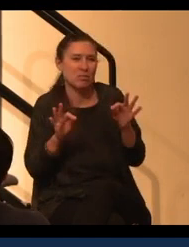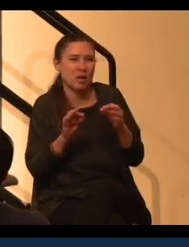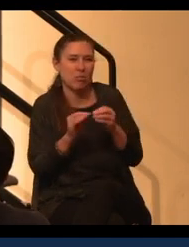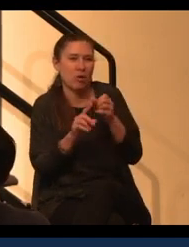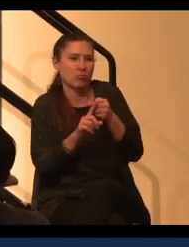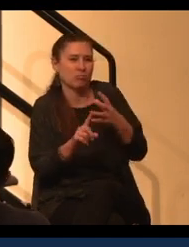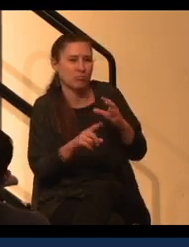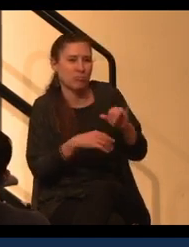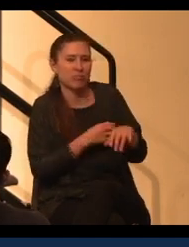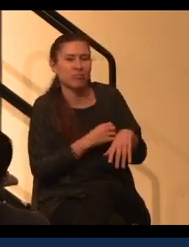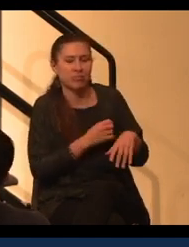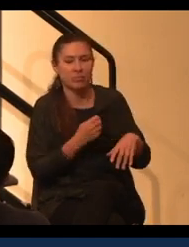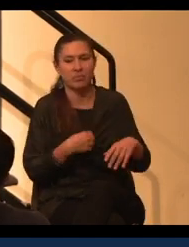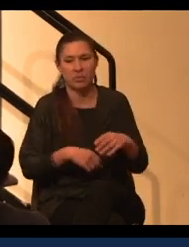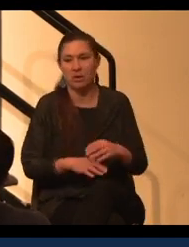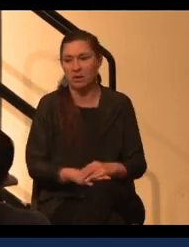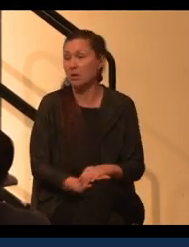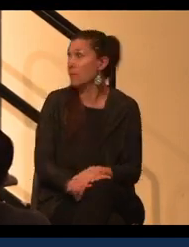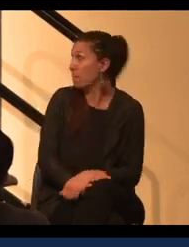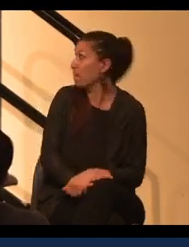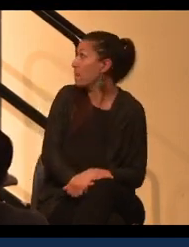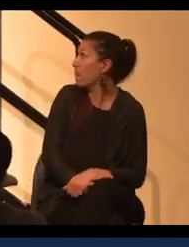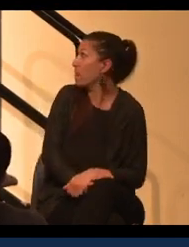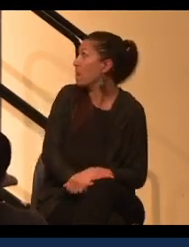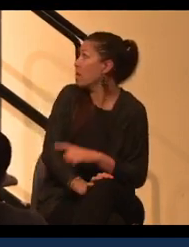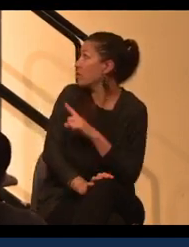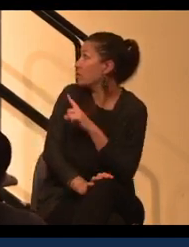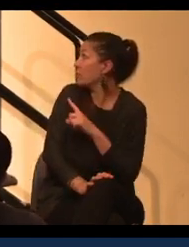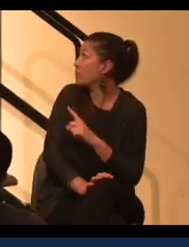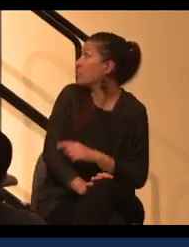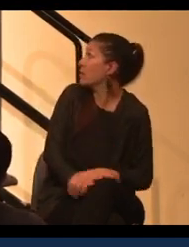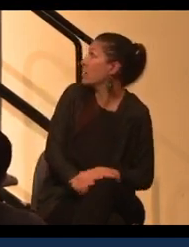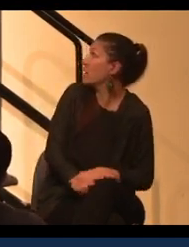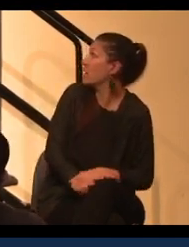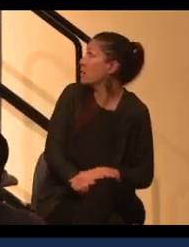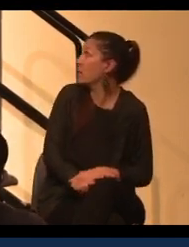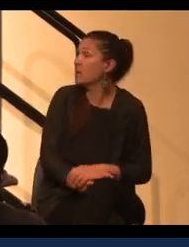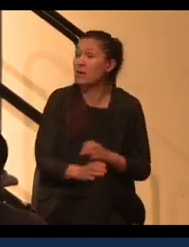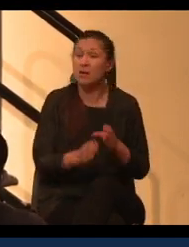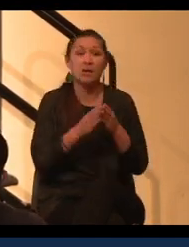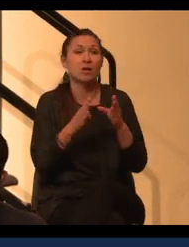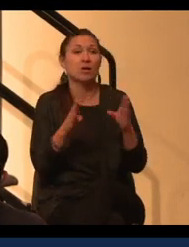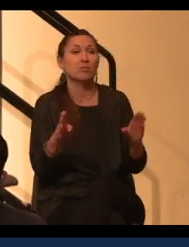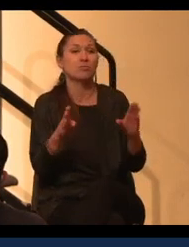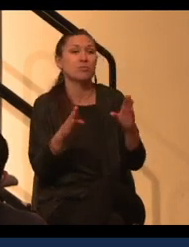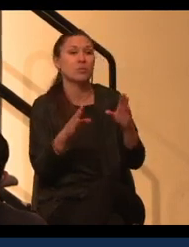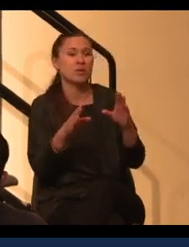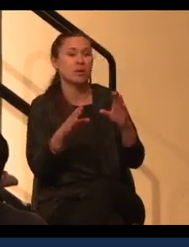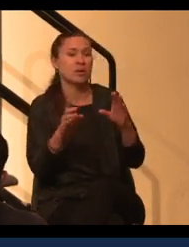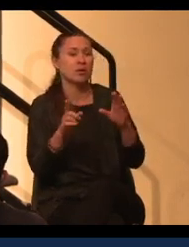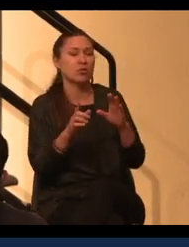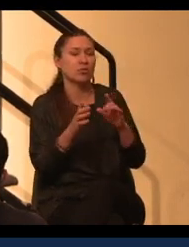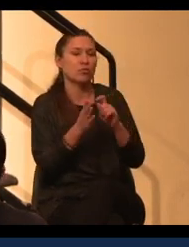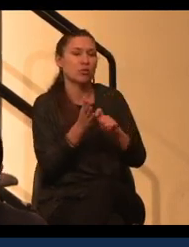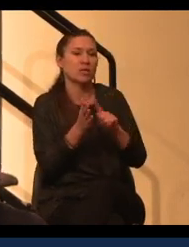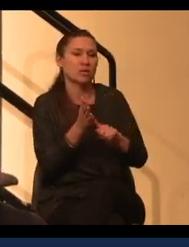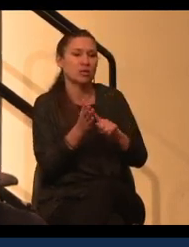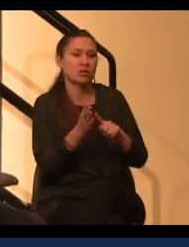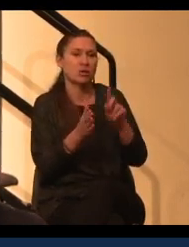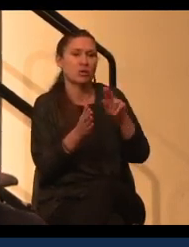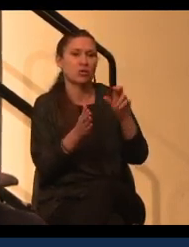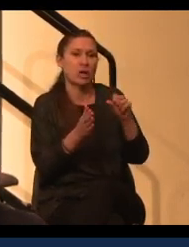What frames my broader work is a recent book, U.S. Power in International Higher Education, and our next